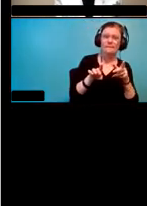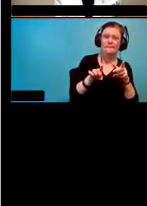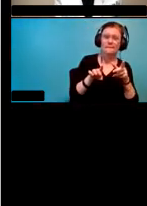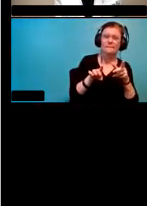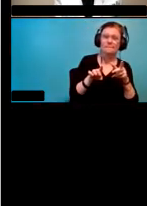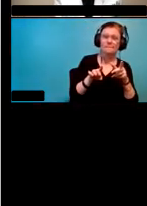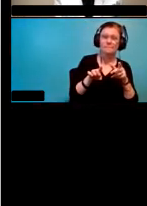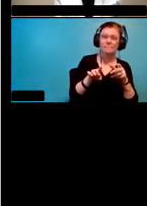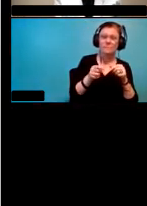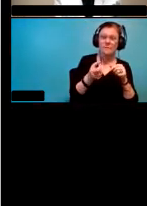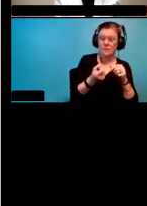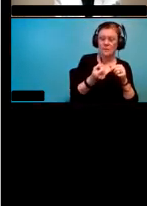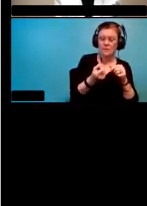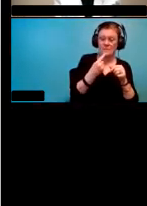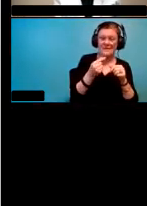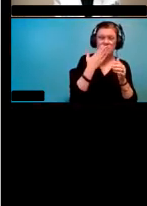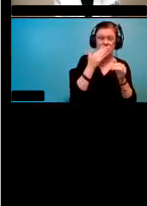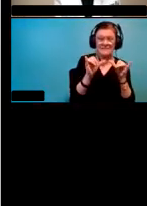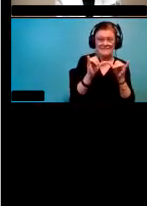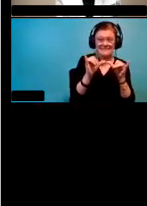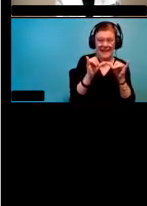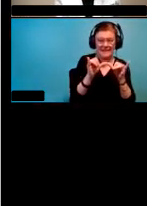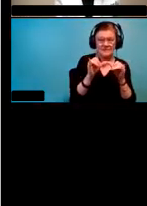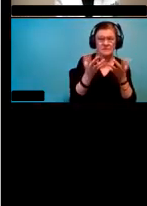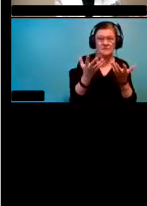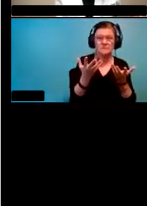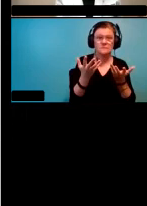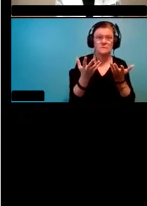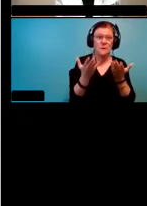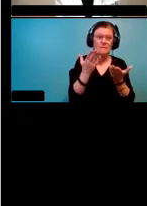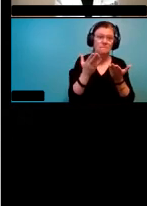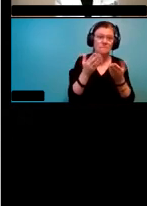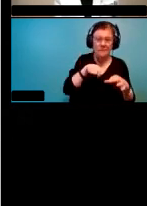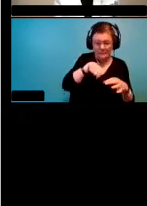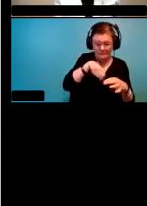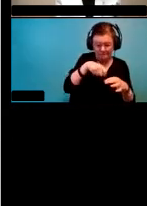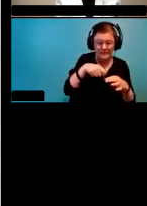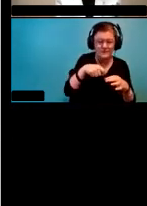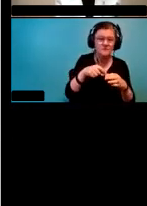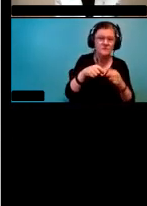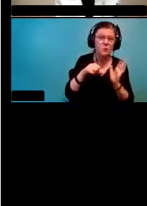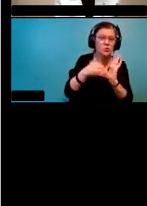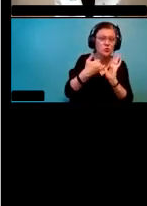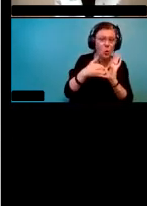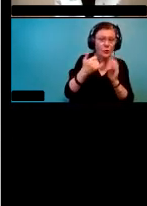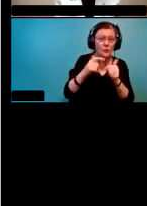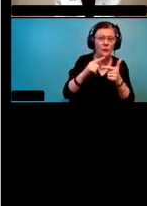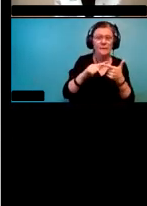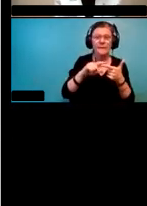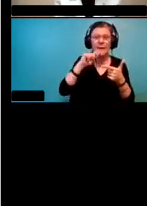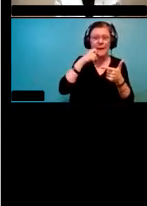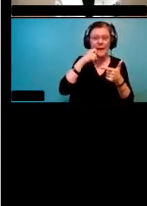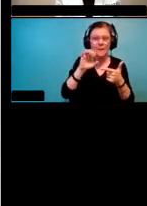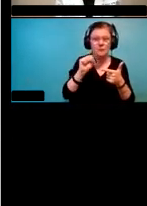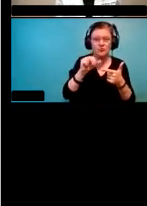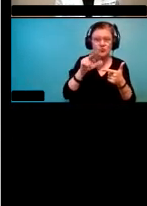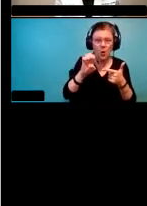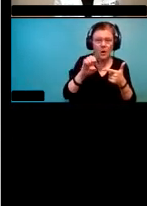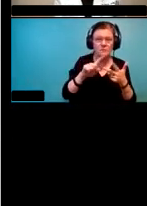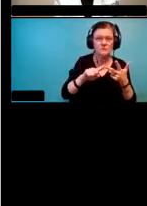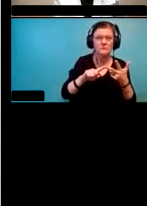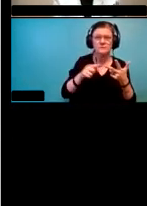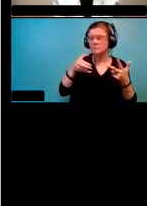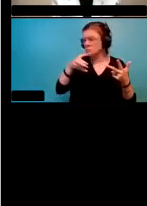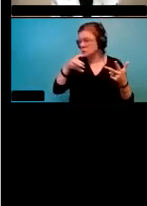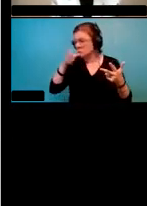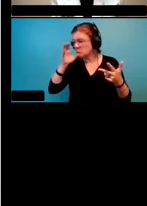the pills go down okay so you can get them in. So you might need to mix them with either some Greek yogurt or applesauce. Make sure you wet your whistle before